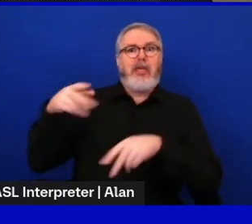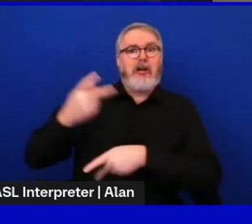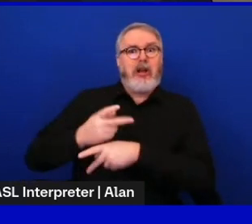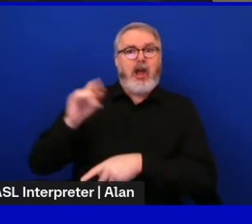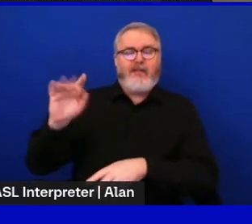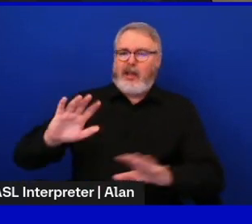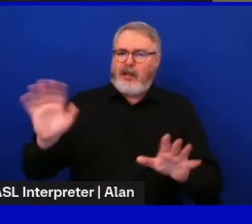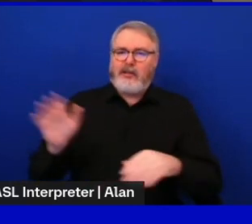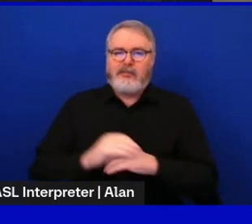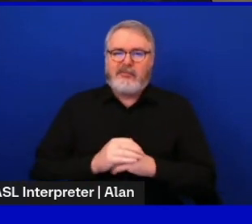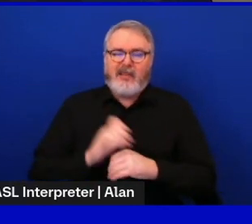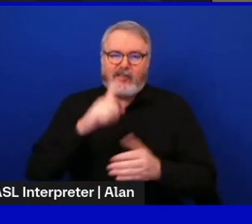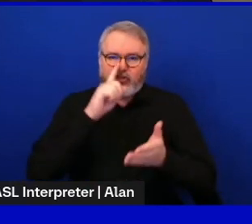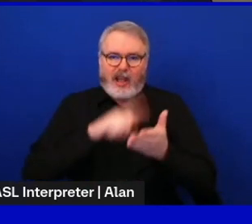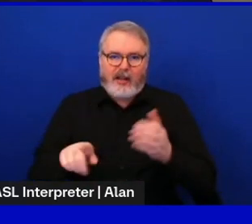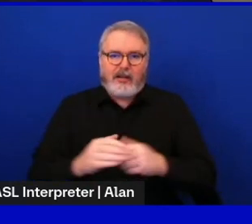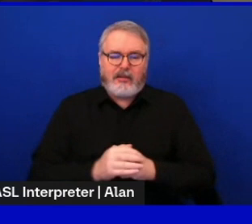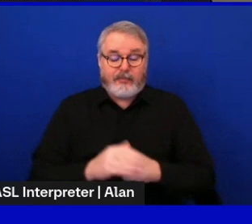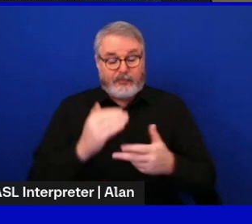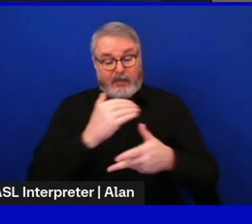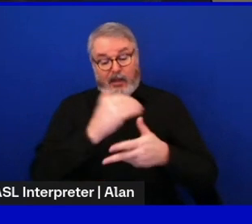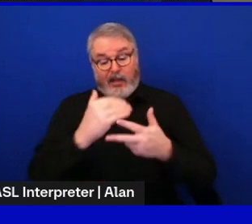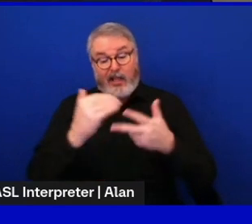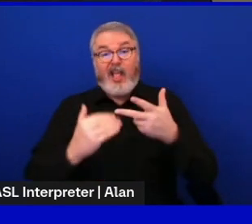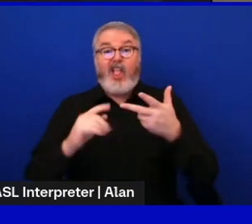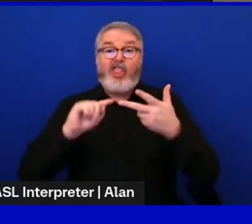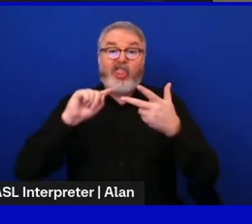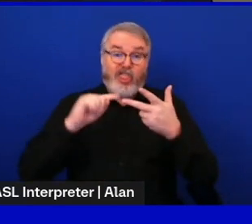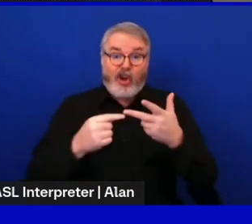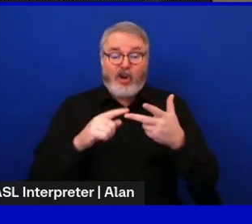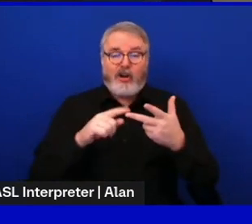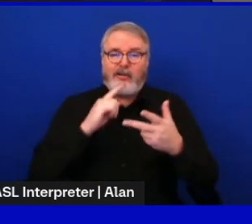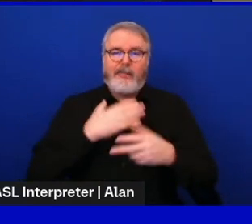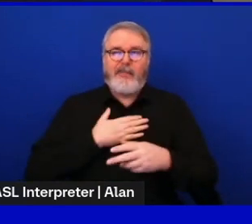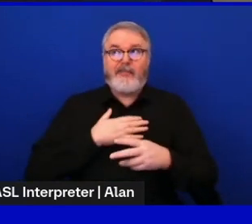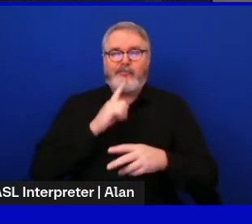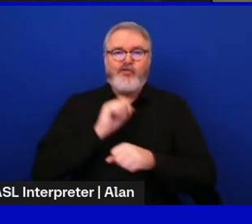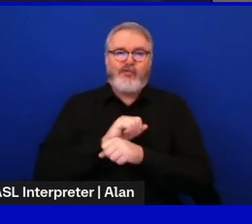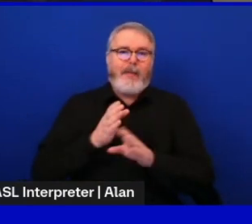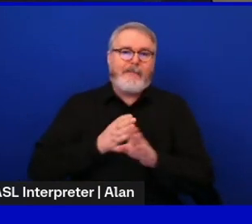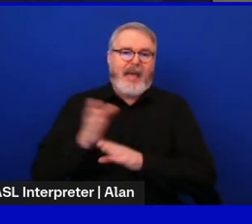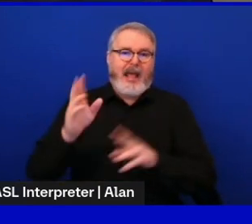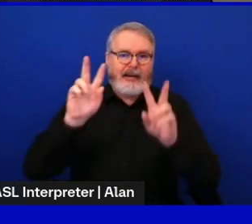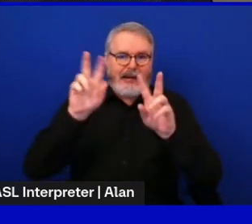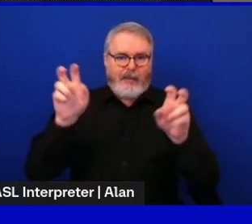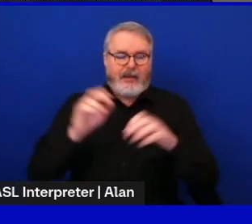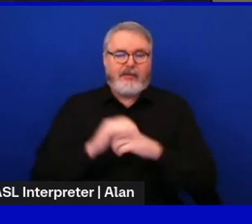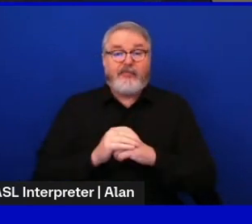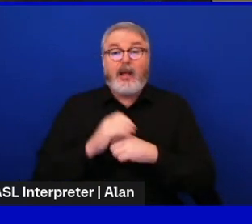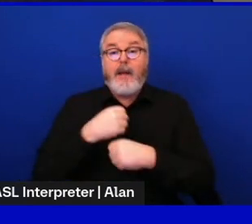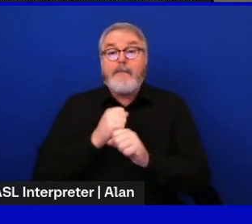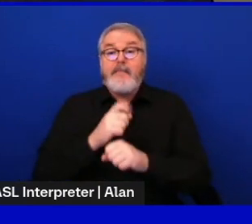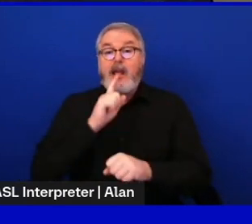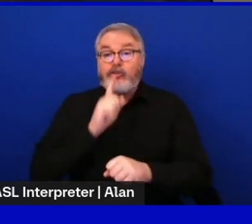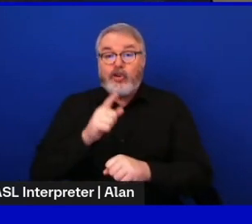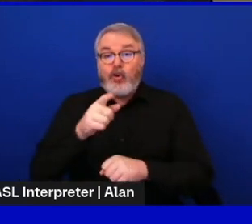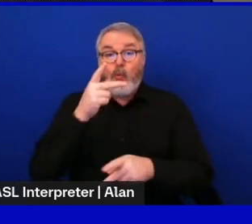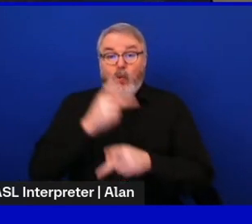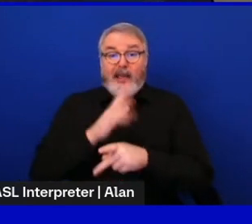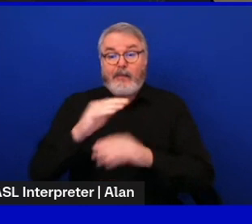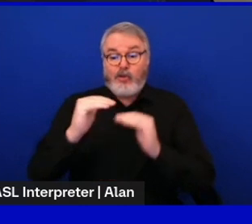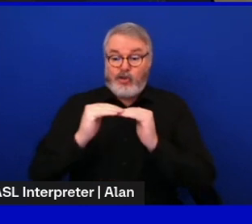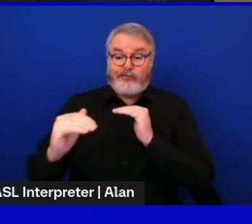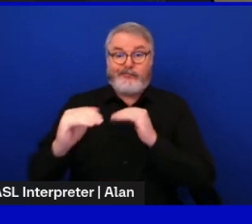move on to the third one, which is kind of the main topic here is making sure that you're keeping your state